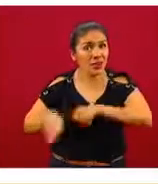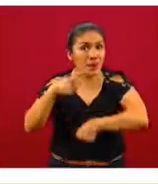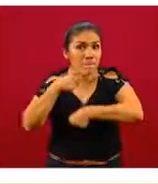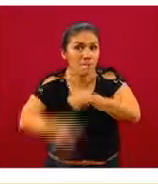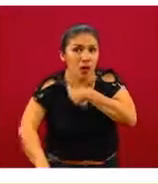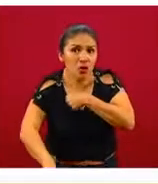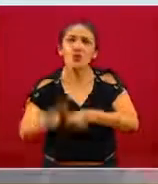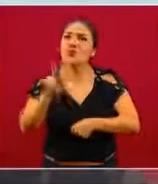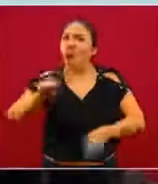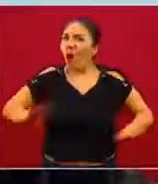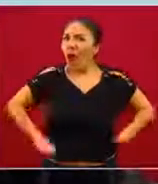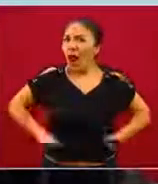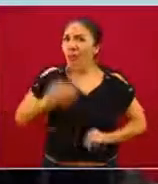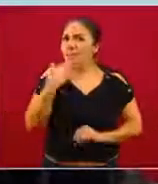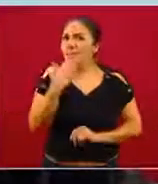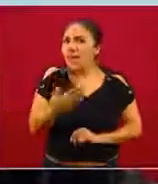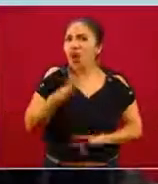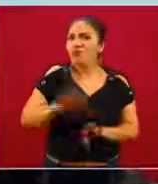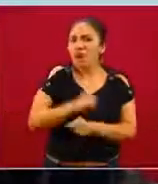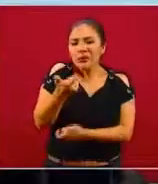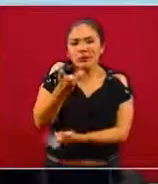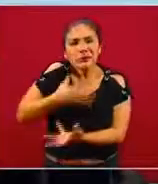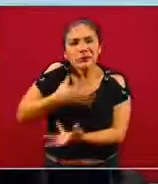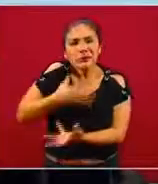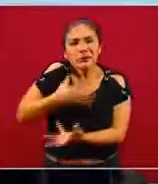school or child labor?